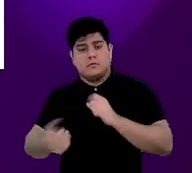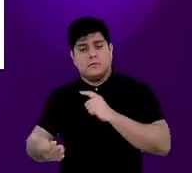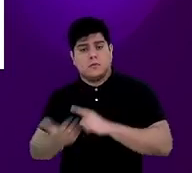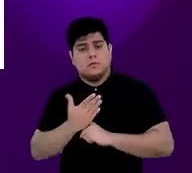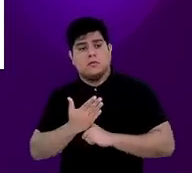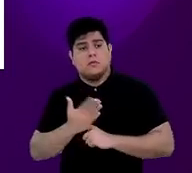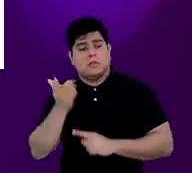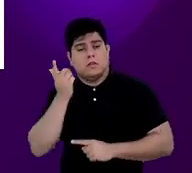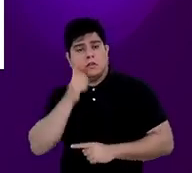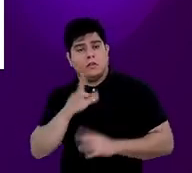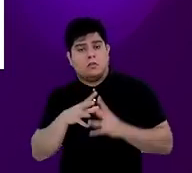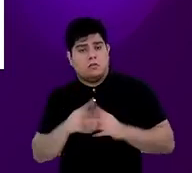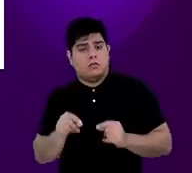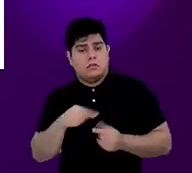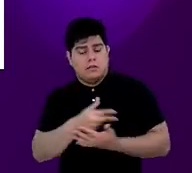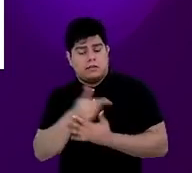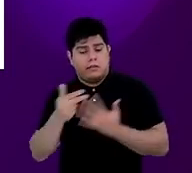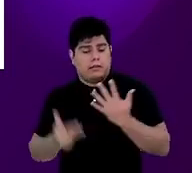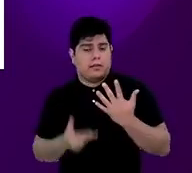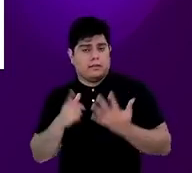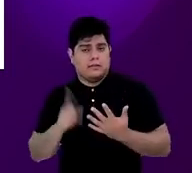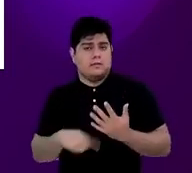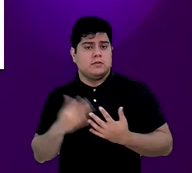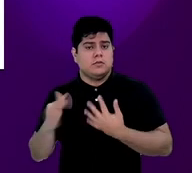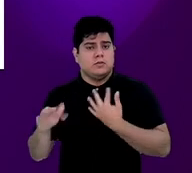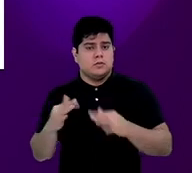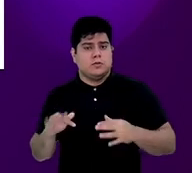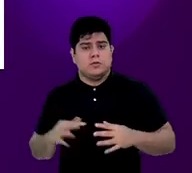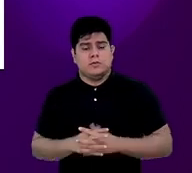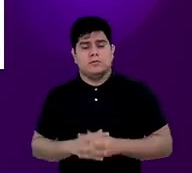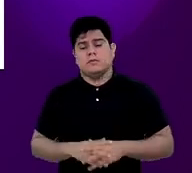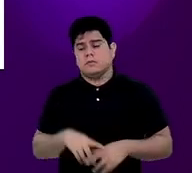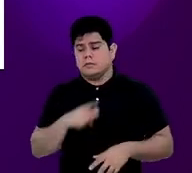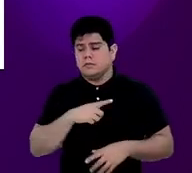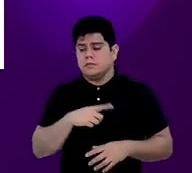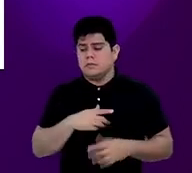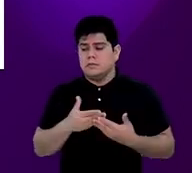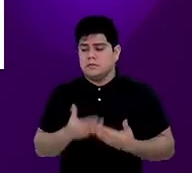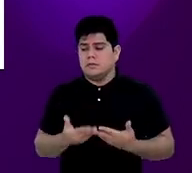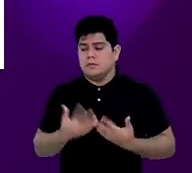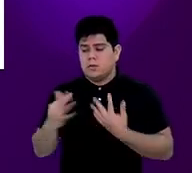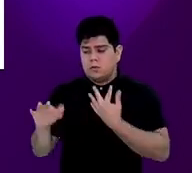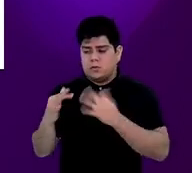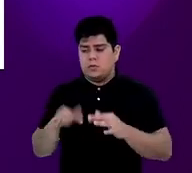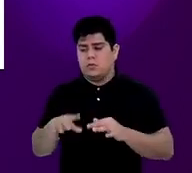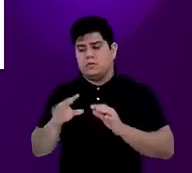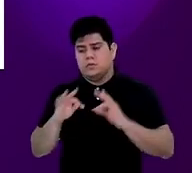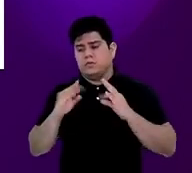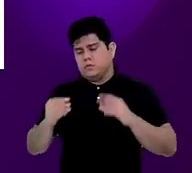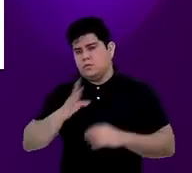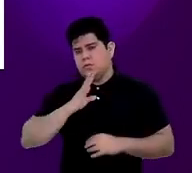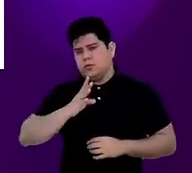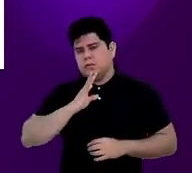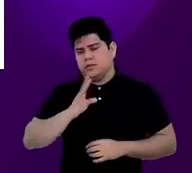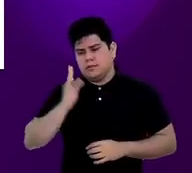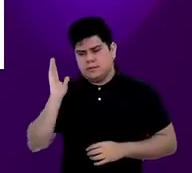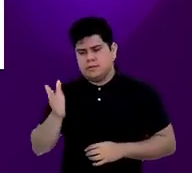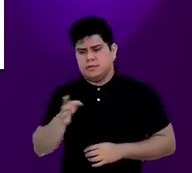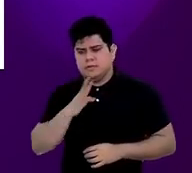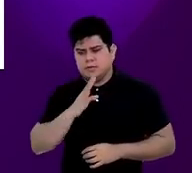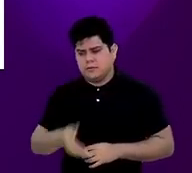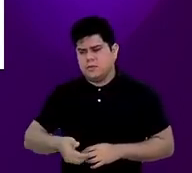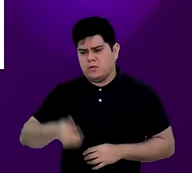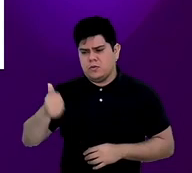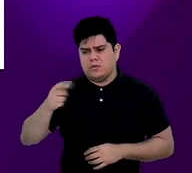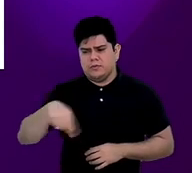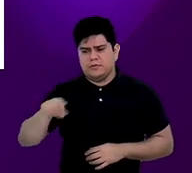of pain, as the physicians here know much better than me, is that you have some